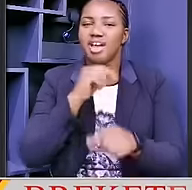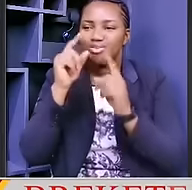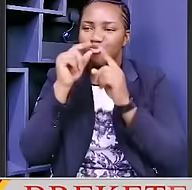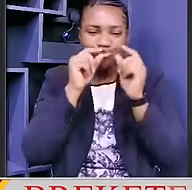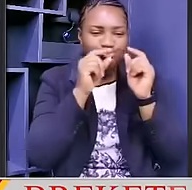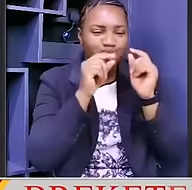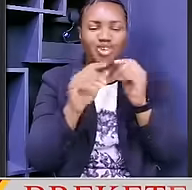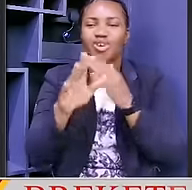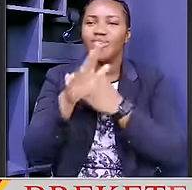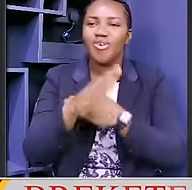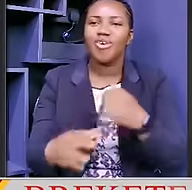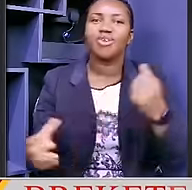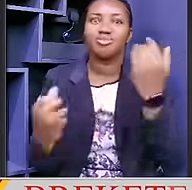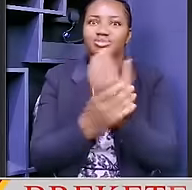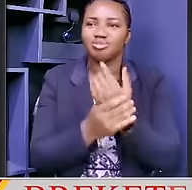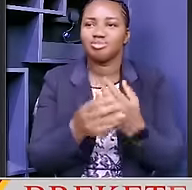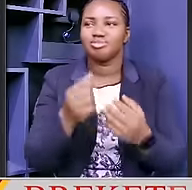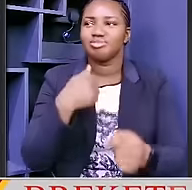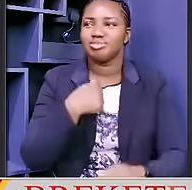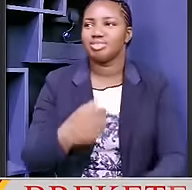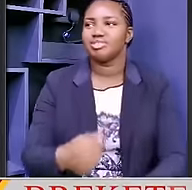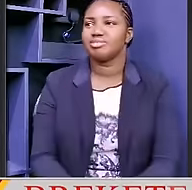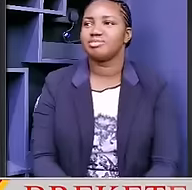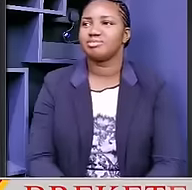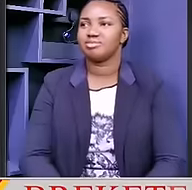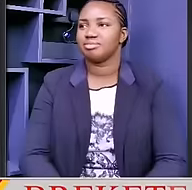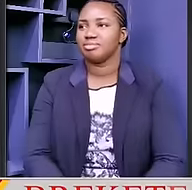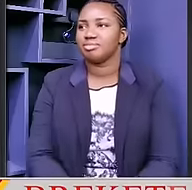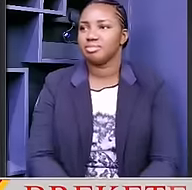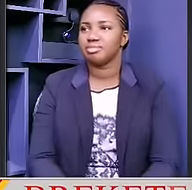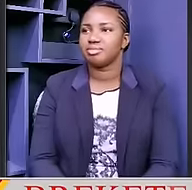cough. Now, God, they catch me.